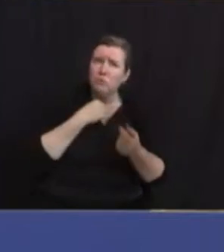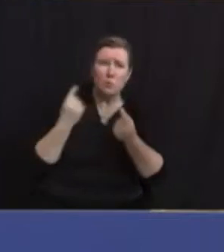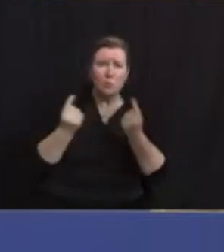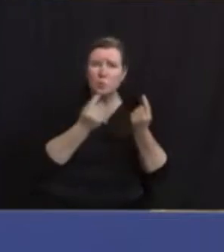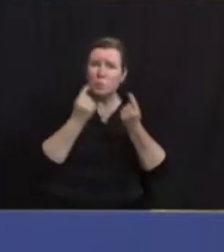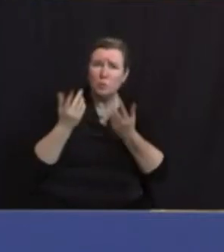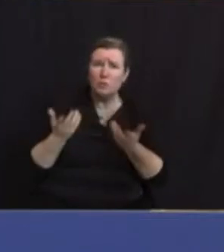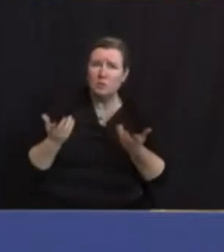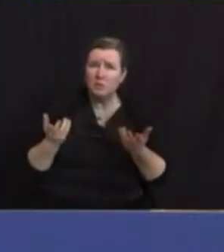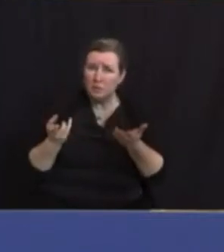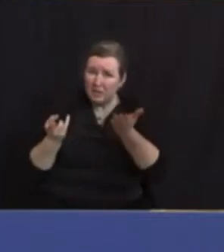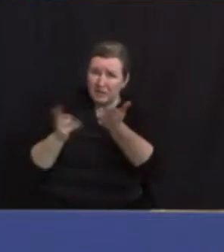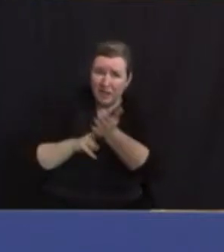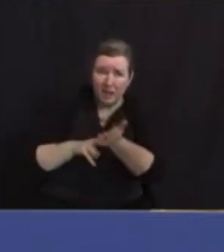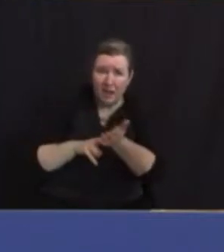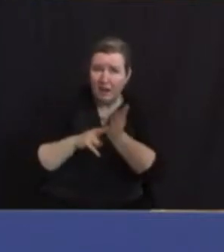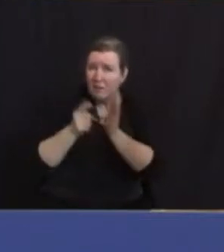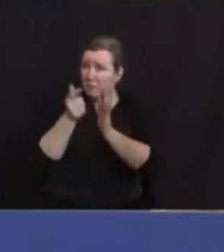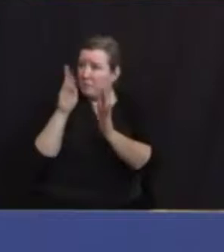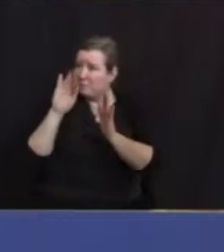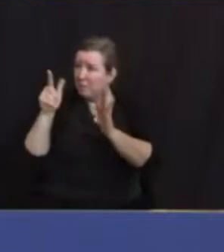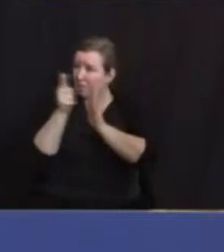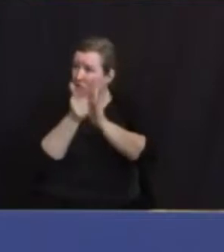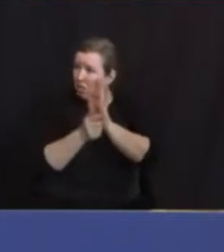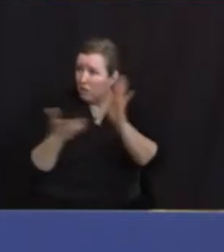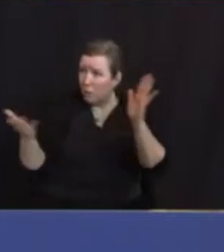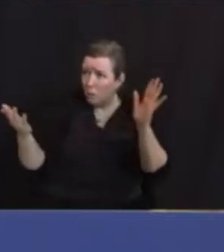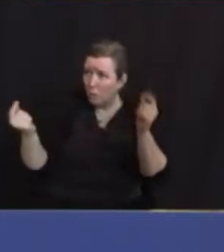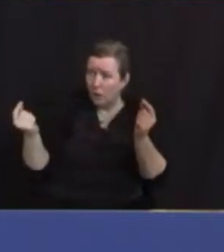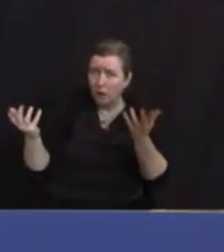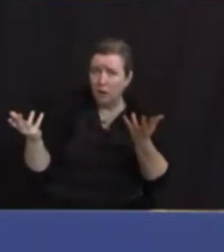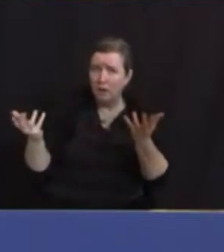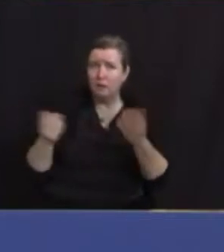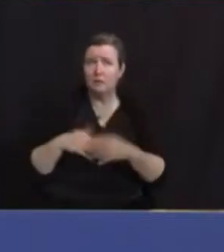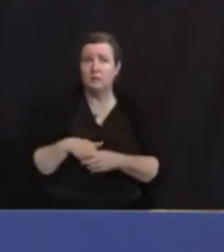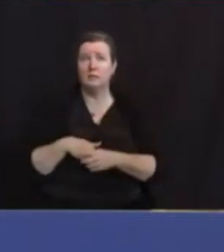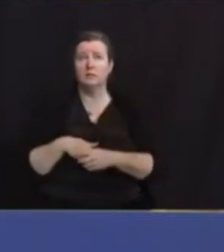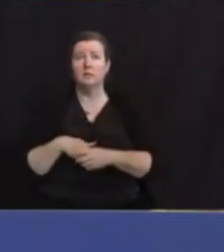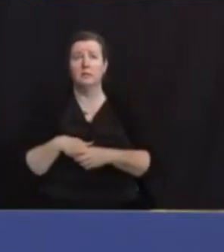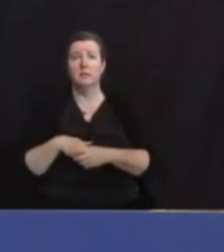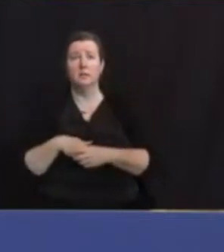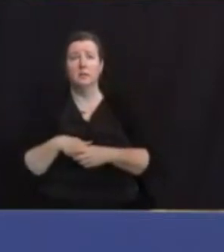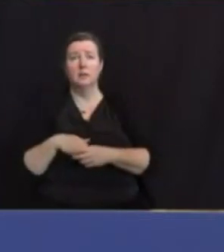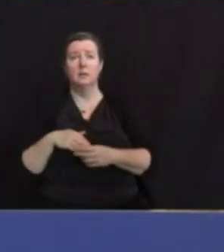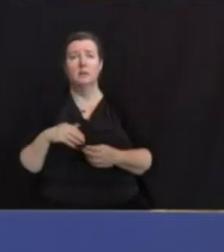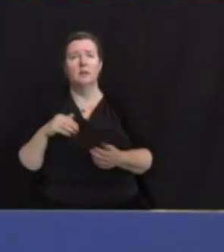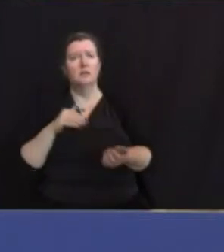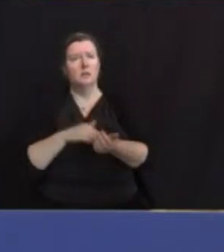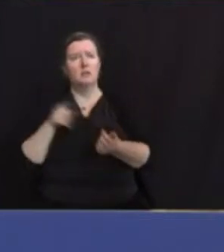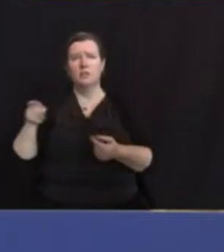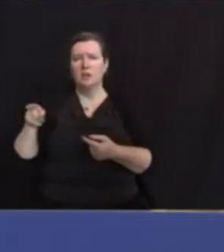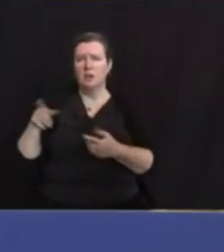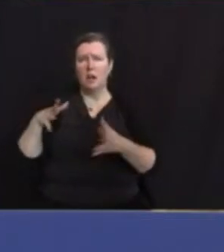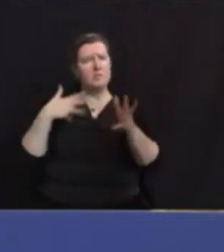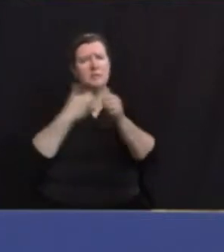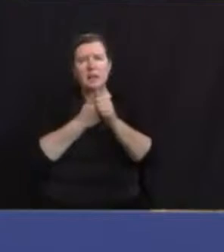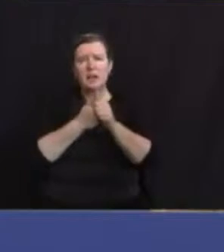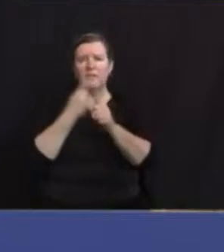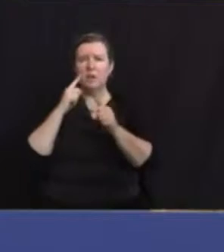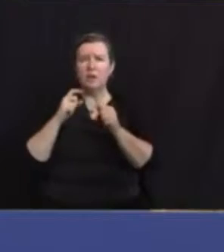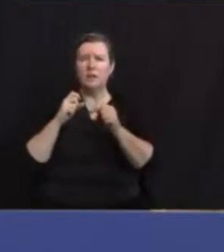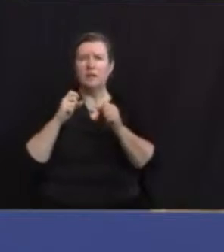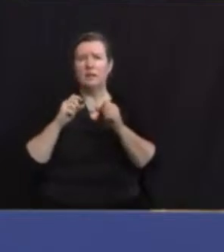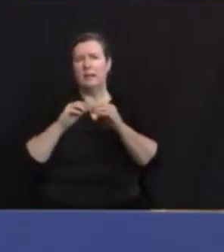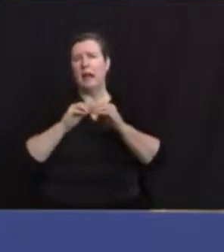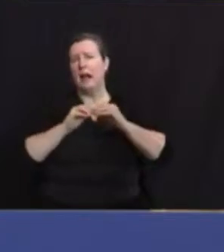the bill? And just lastly, Doctor, is there any update on any of these highly contagious strains? Any new ones been